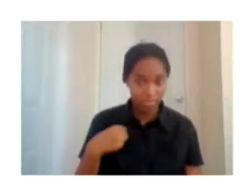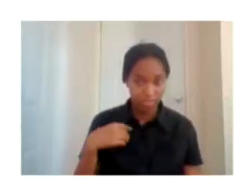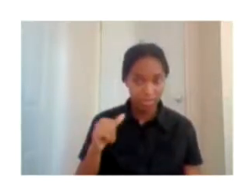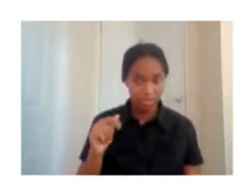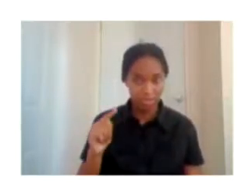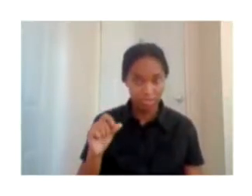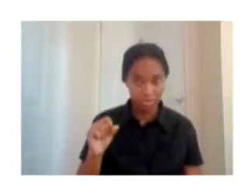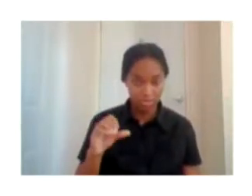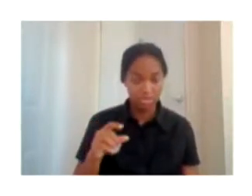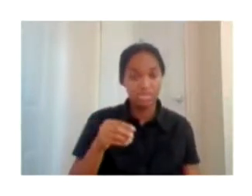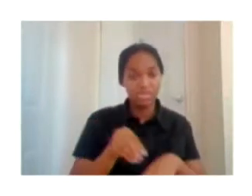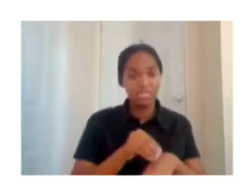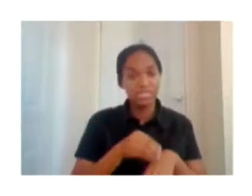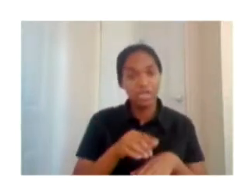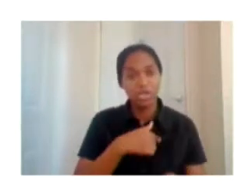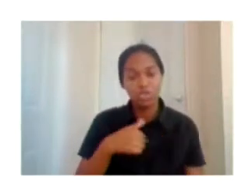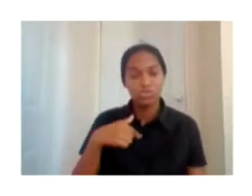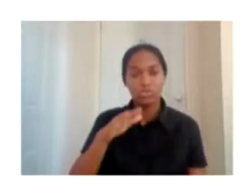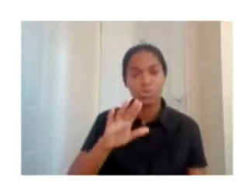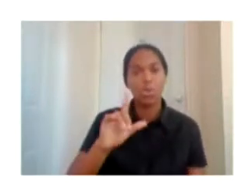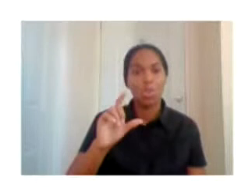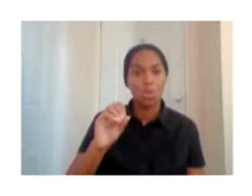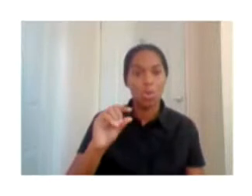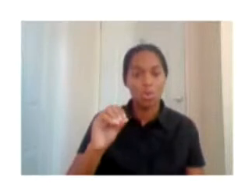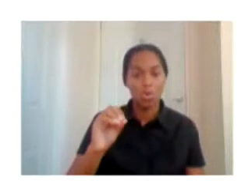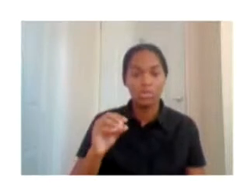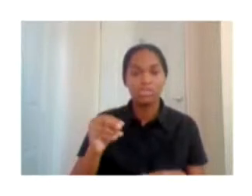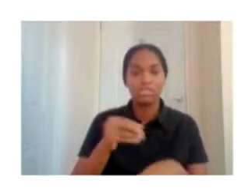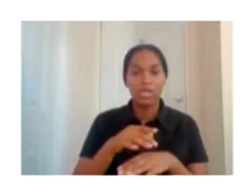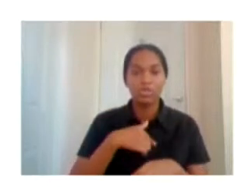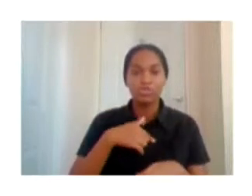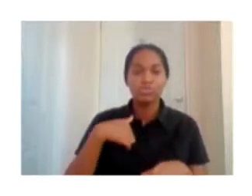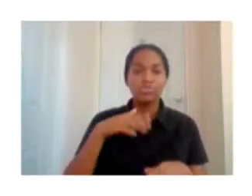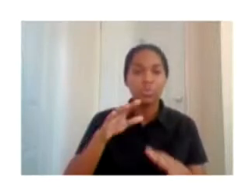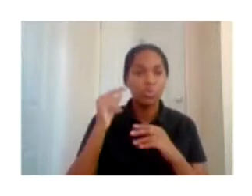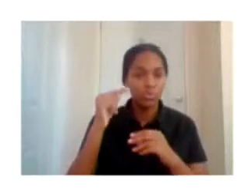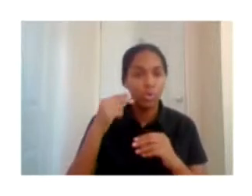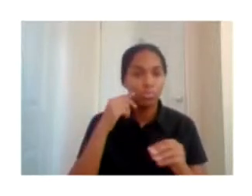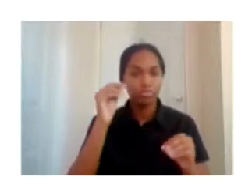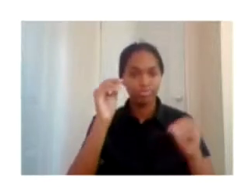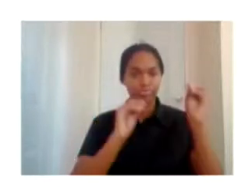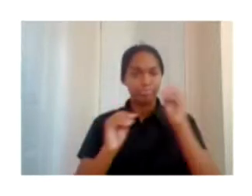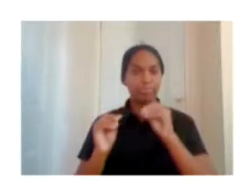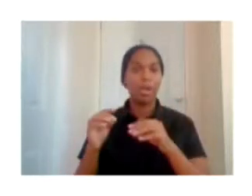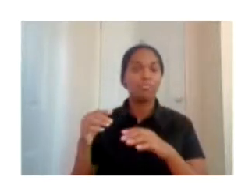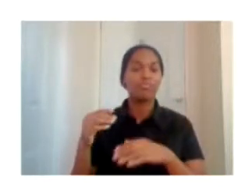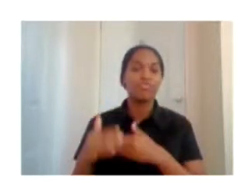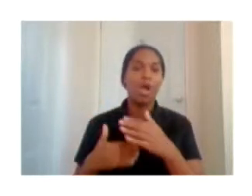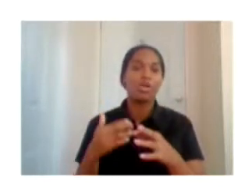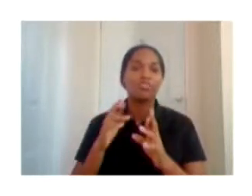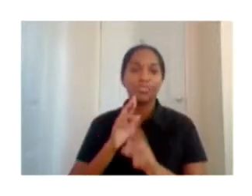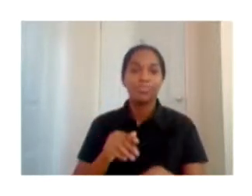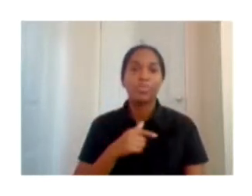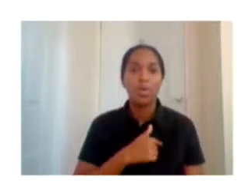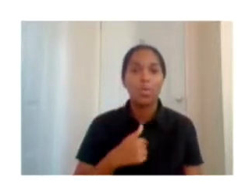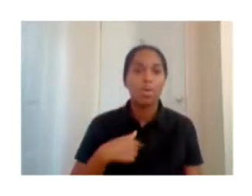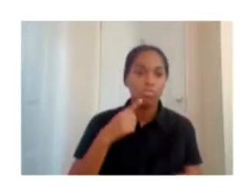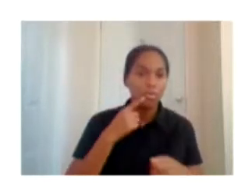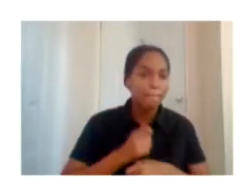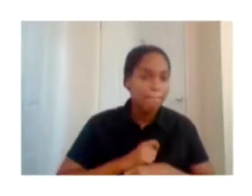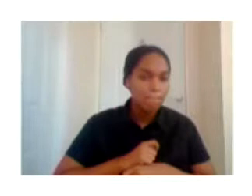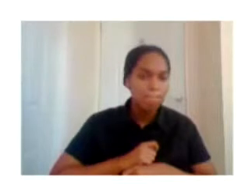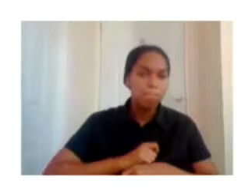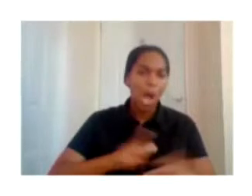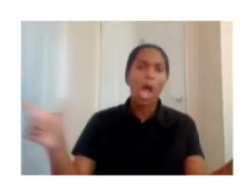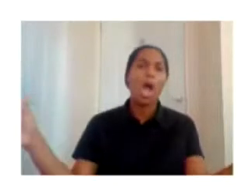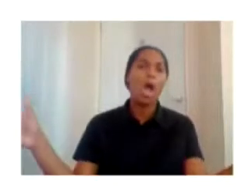logo, send us your latest news, and we're going to put together a progress report, and we're going to blast that out to all